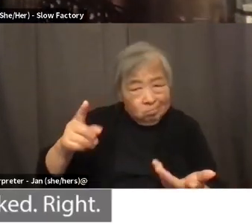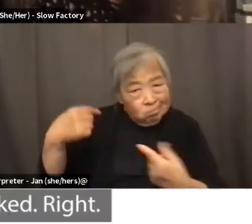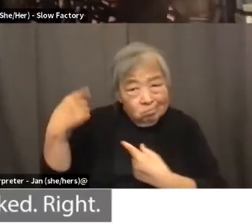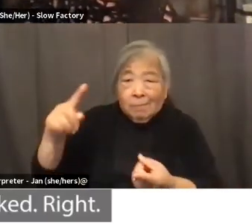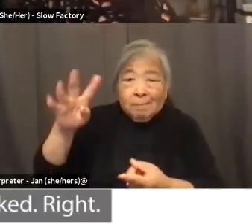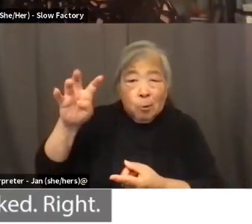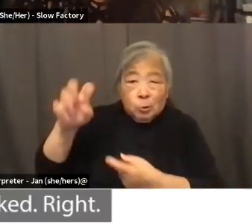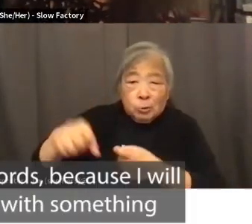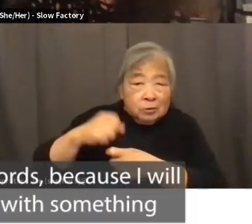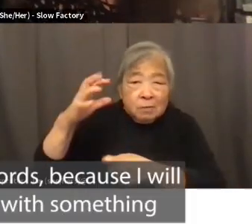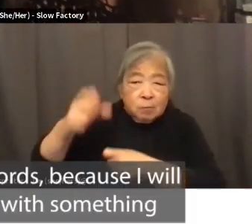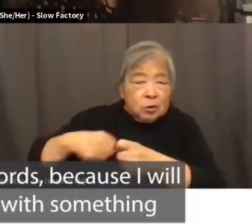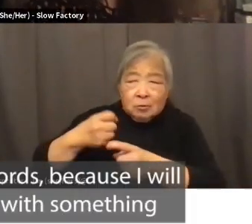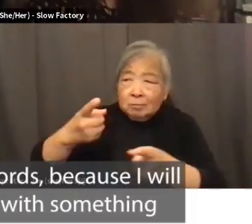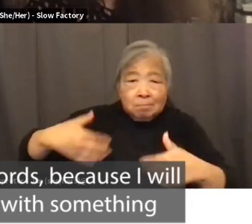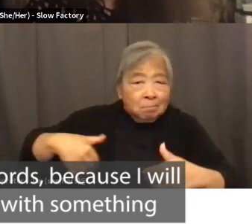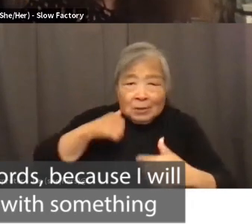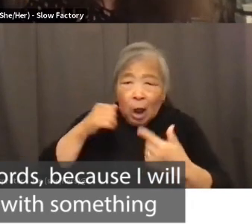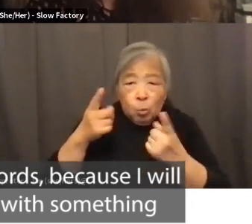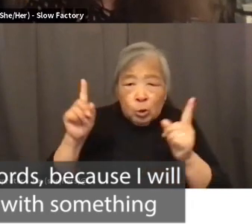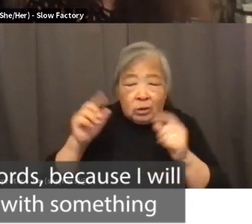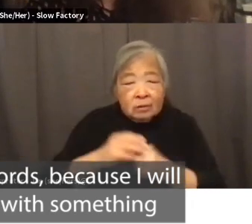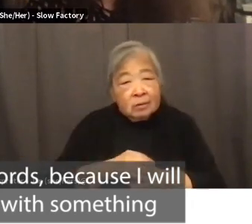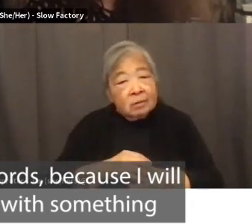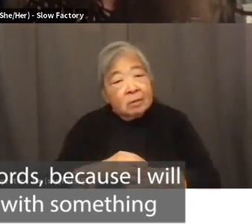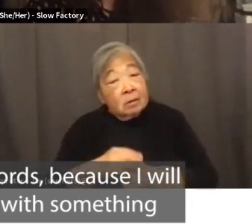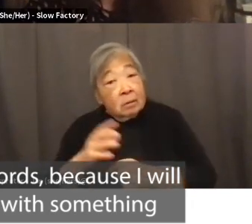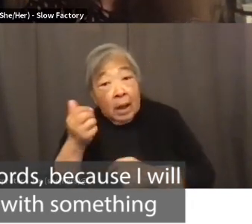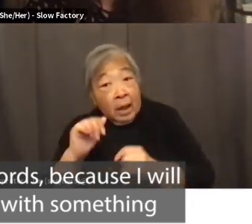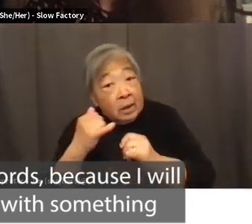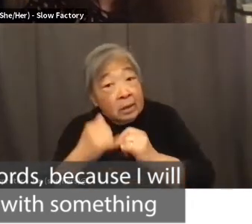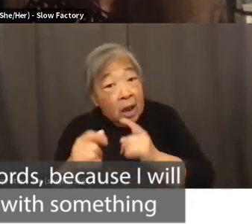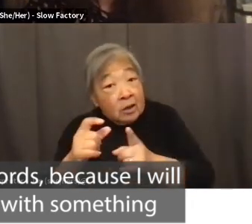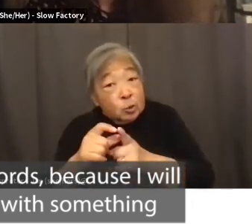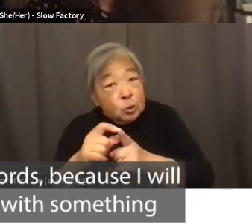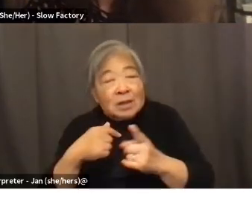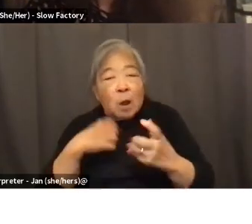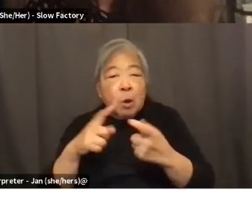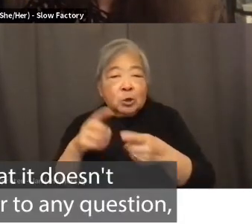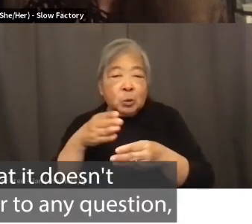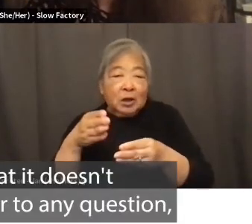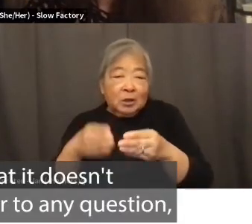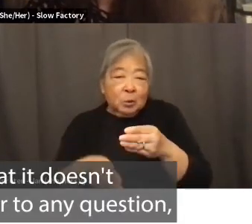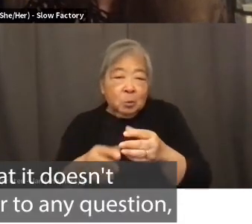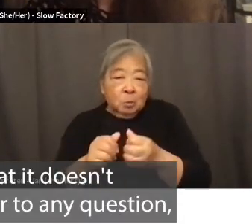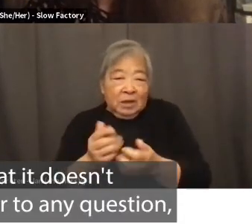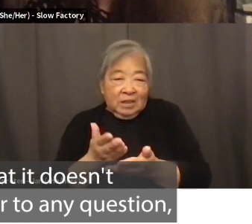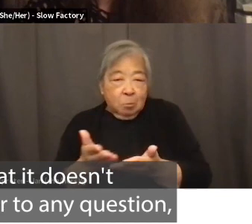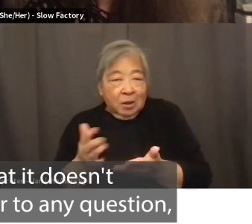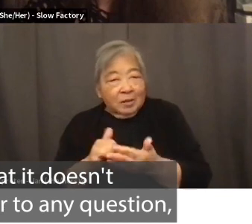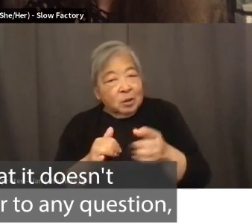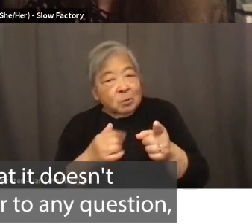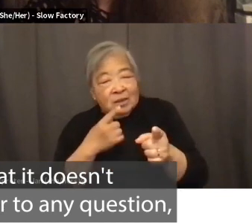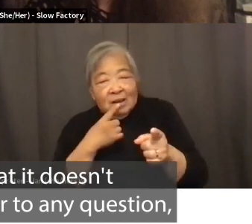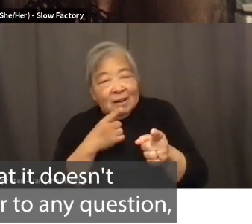Right. Absolutely. Any last words? Because I want to conclude with something that you say, that it doesn't